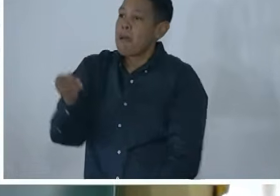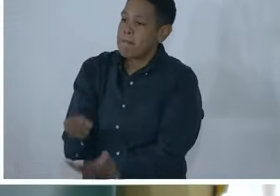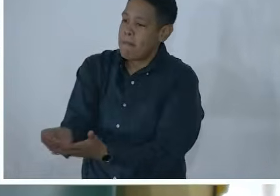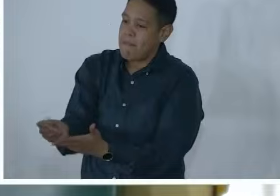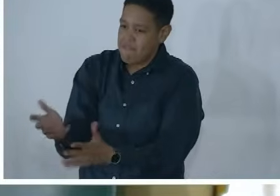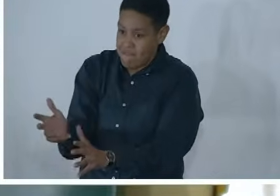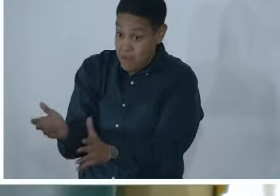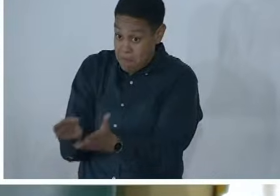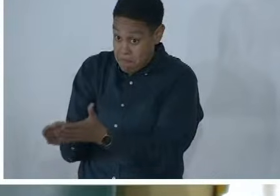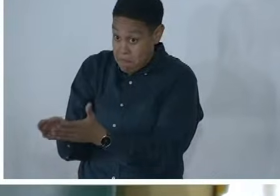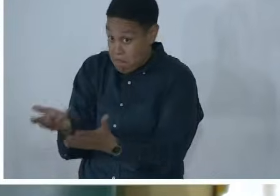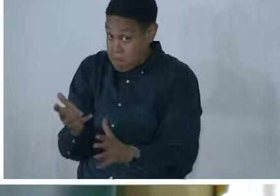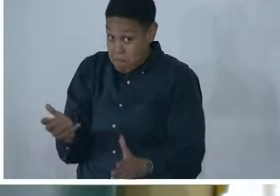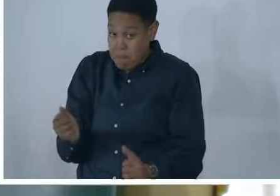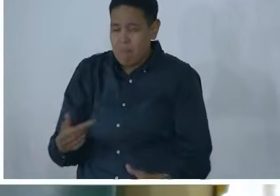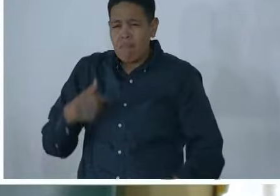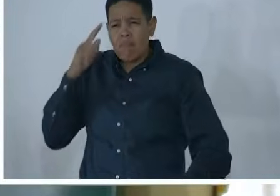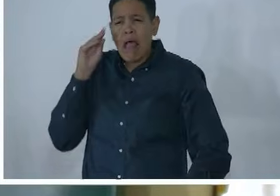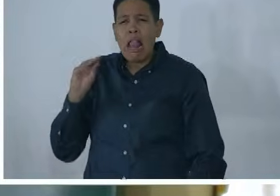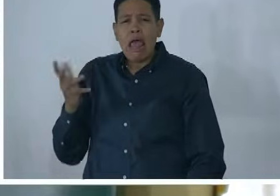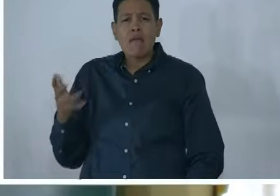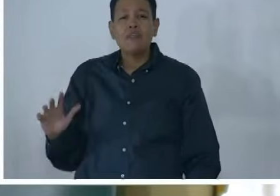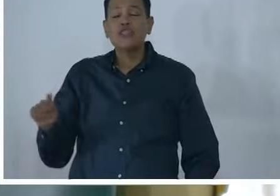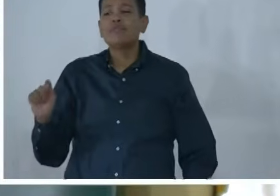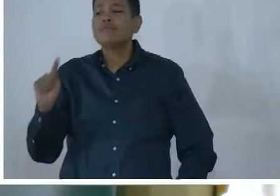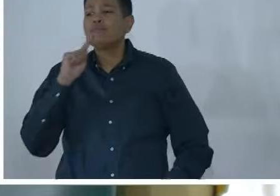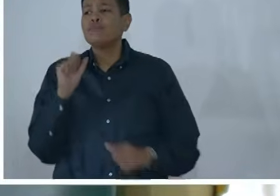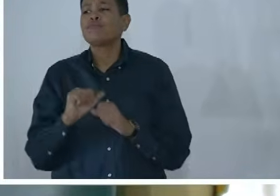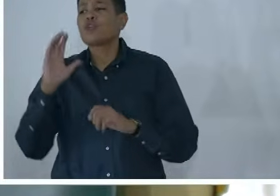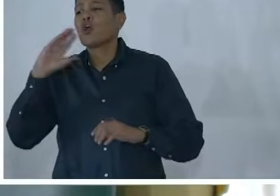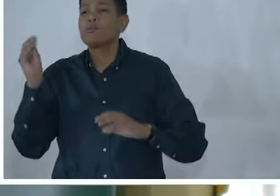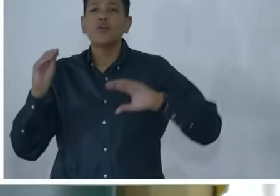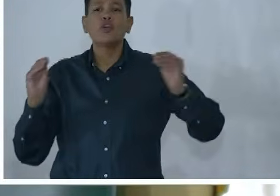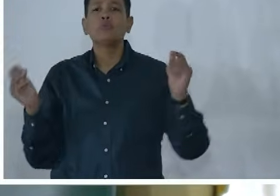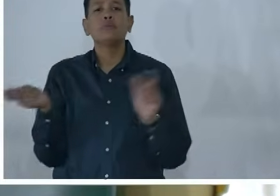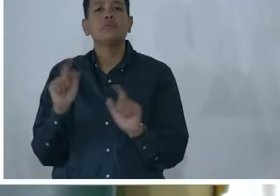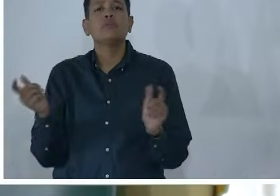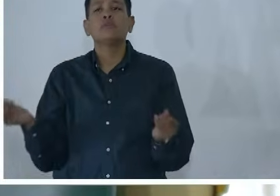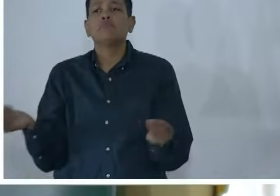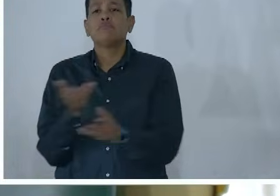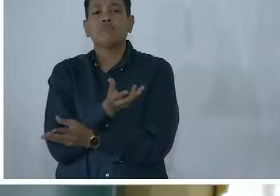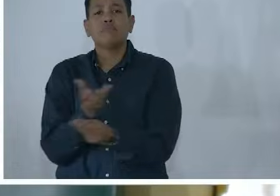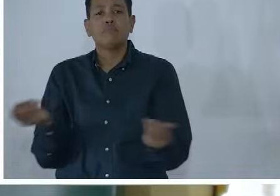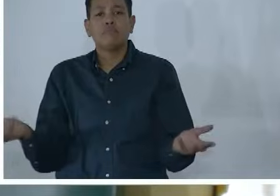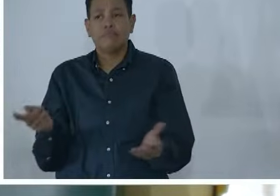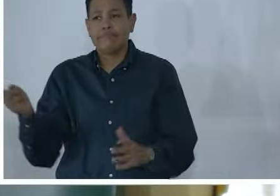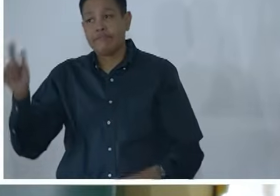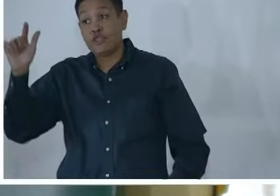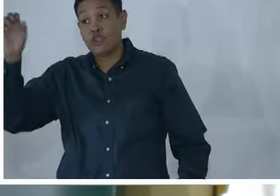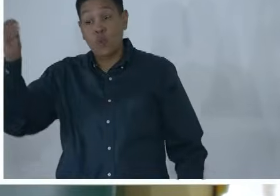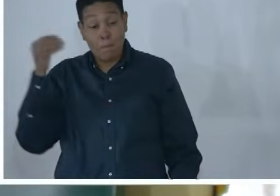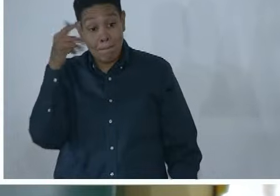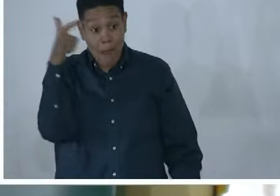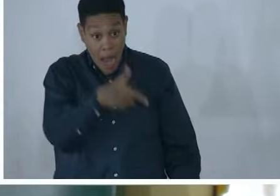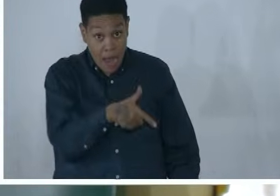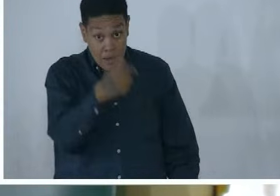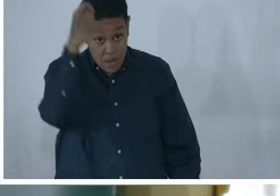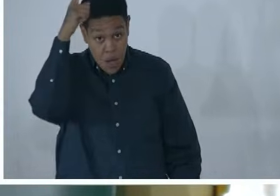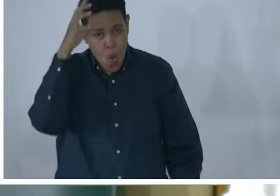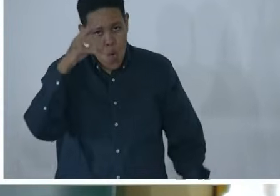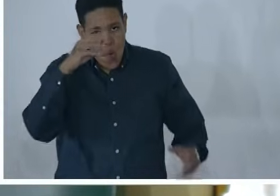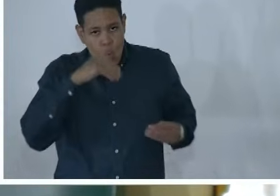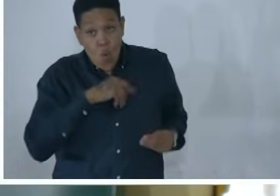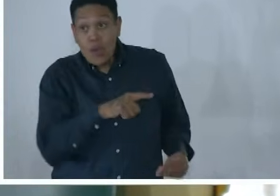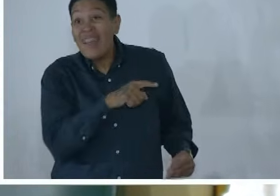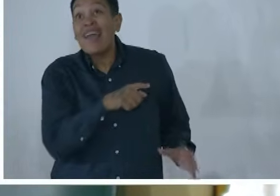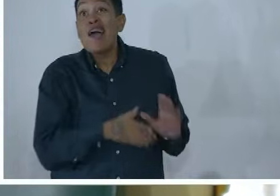So I think we have to be clear about that. That was a company-to-company transaction. They own the plant. However, the plant